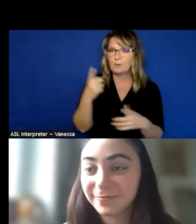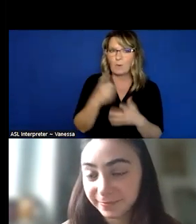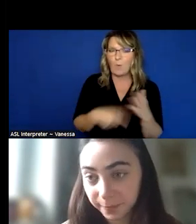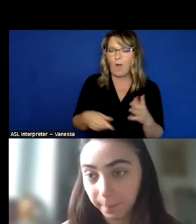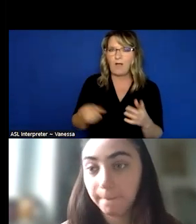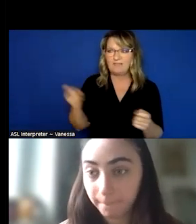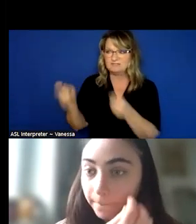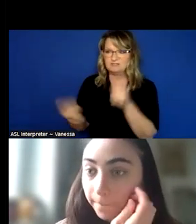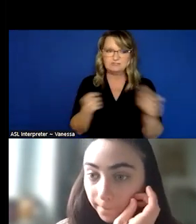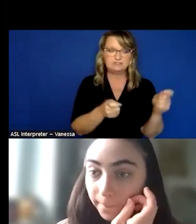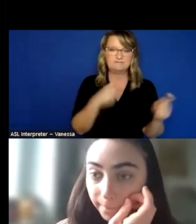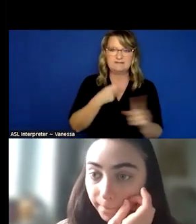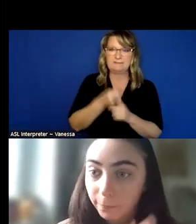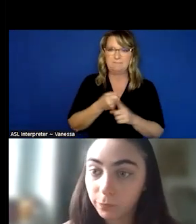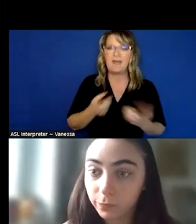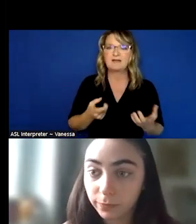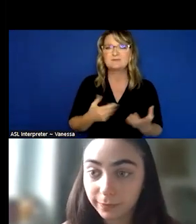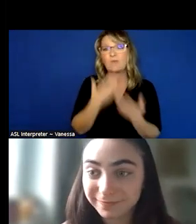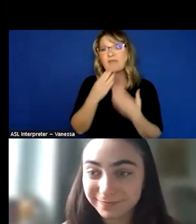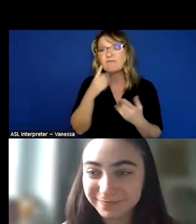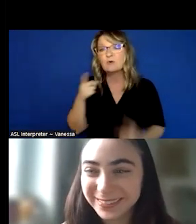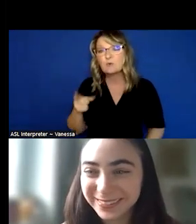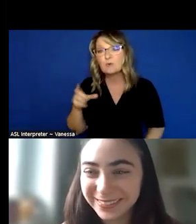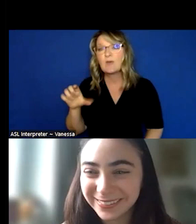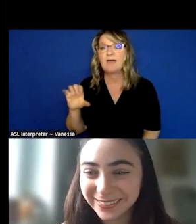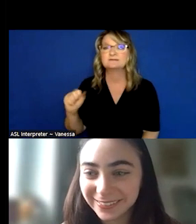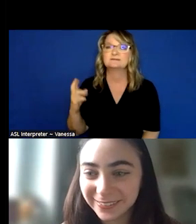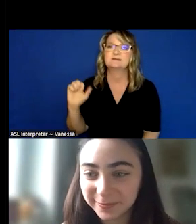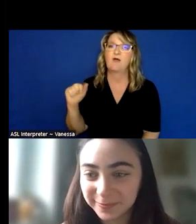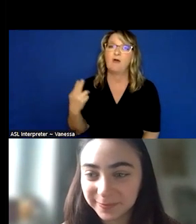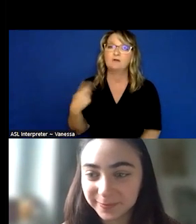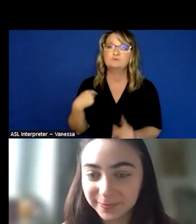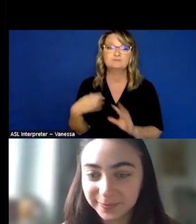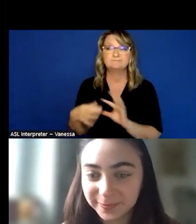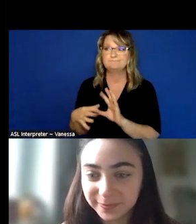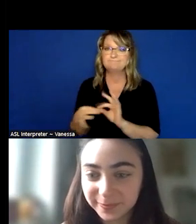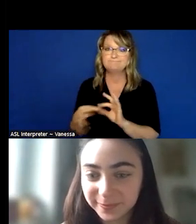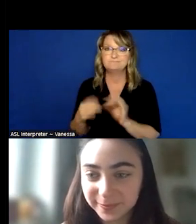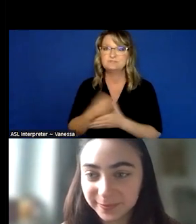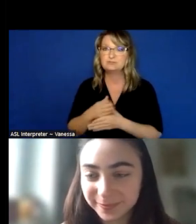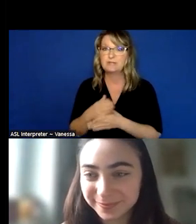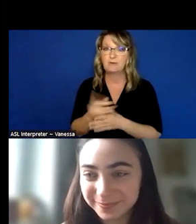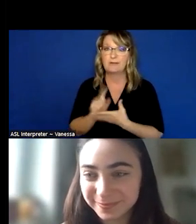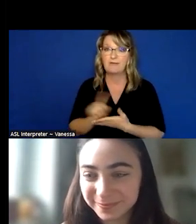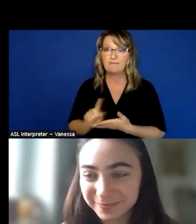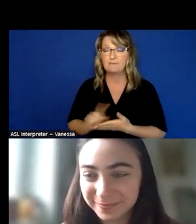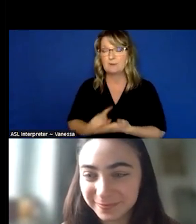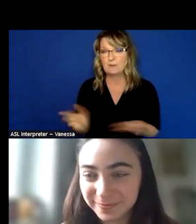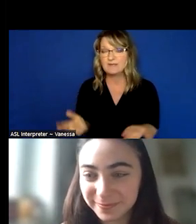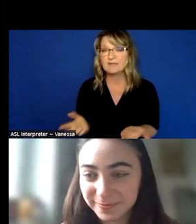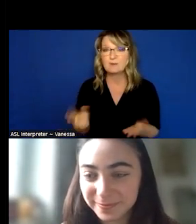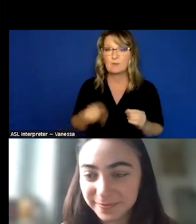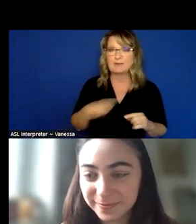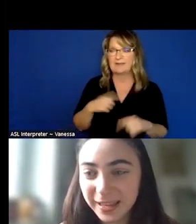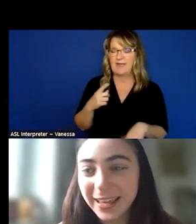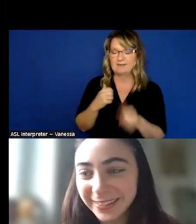these shifts are, and we're so grateful to you and Sarah for keeping an eye on that and sharing with us every week, because of course none of us can keep